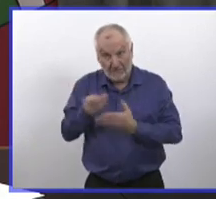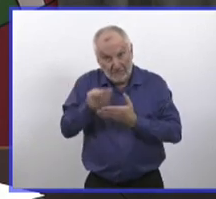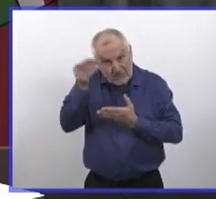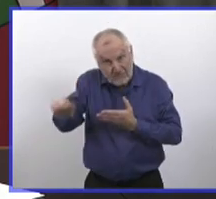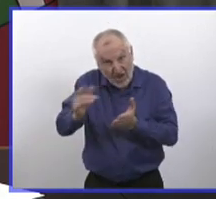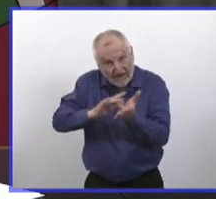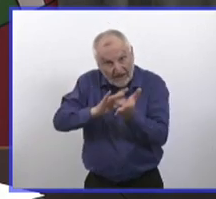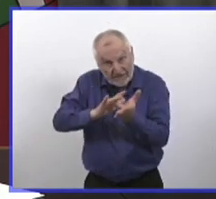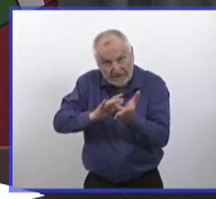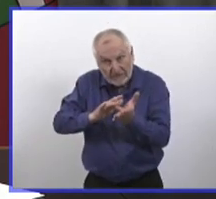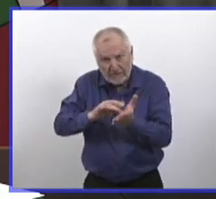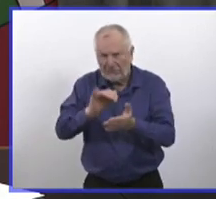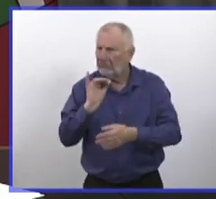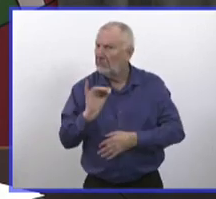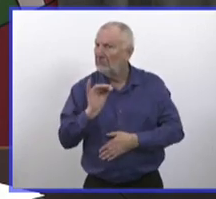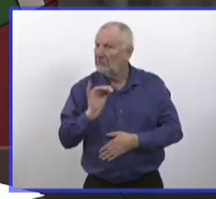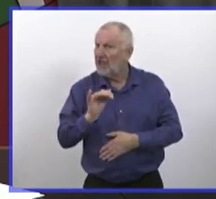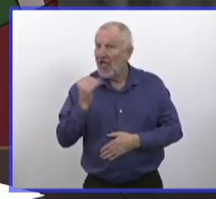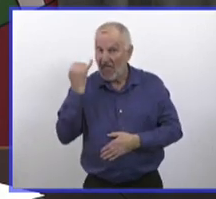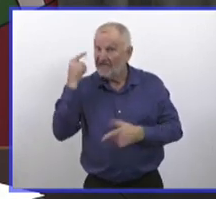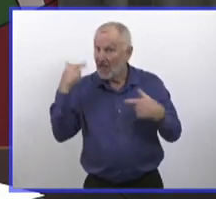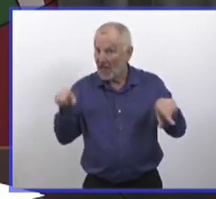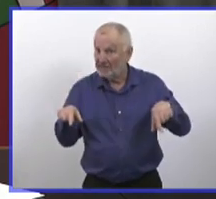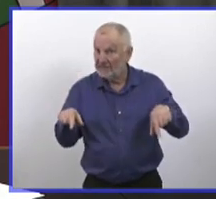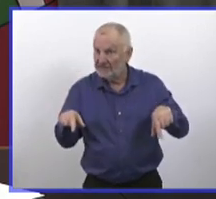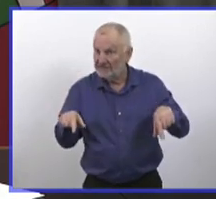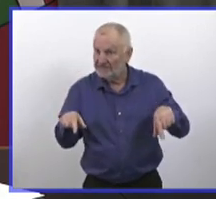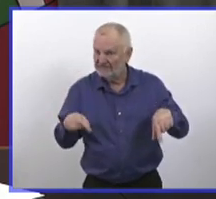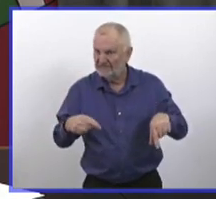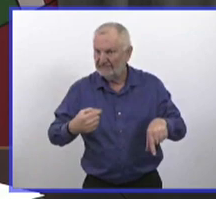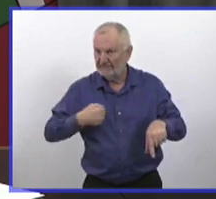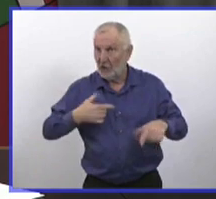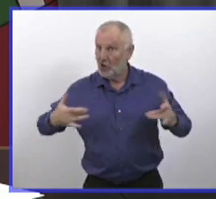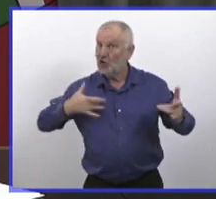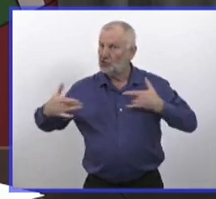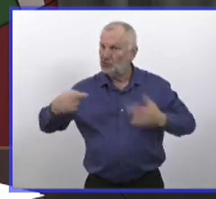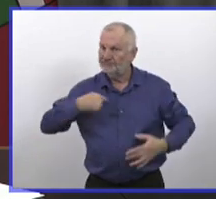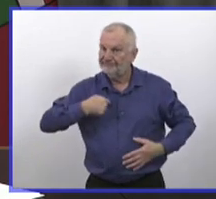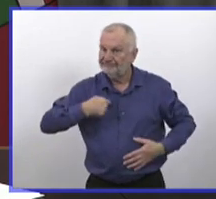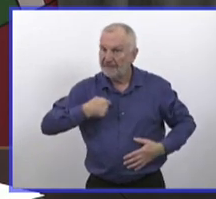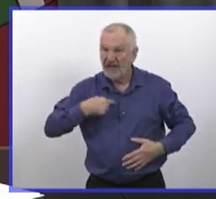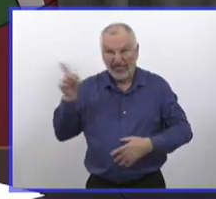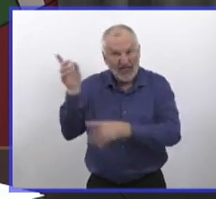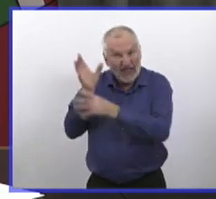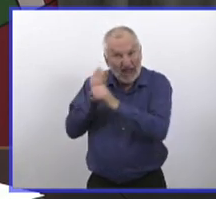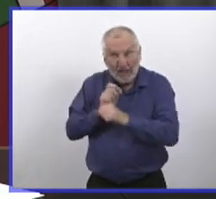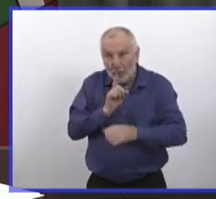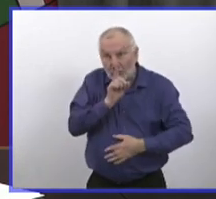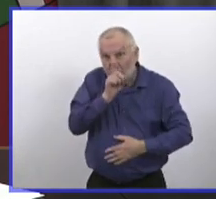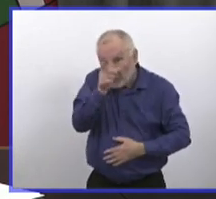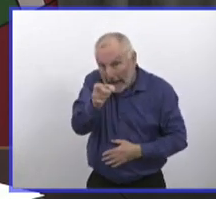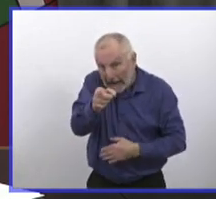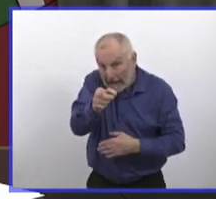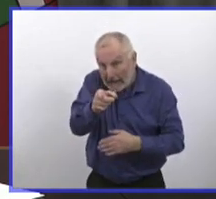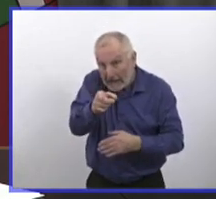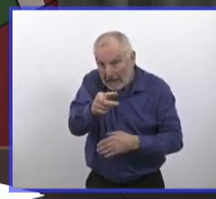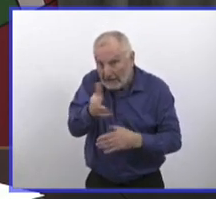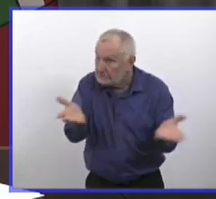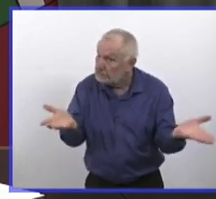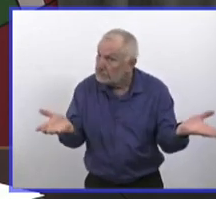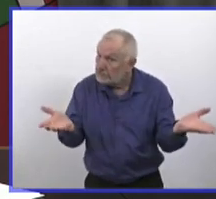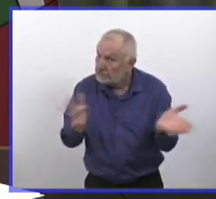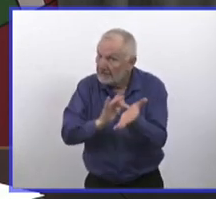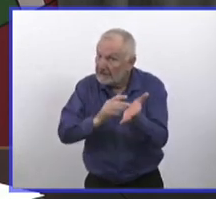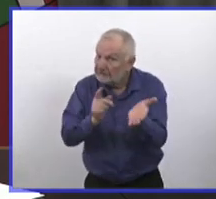my main concern would be whether or not they're receiving legitimate vaccine. Most of the manufacturers have very clear contracts